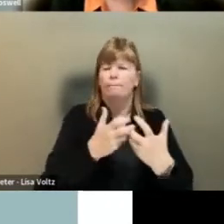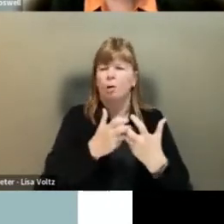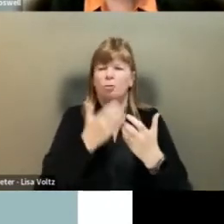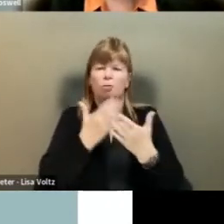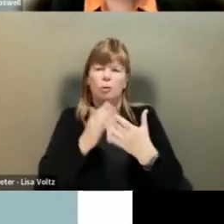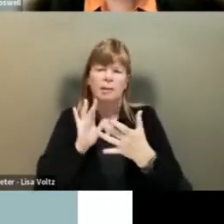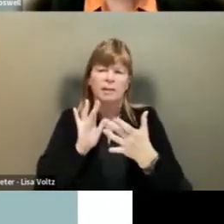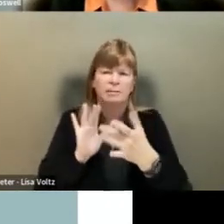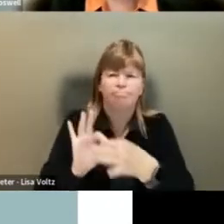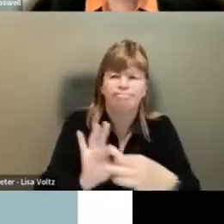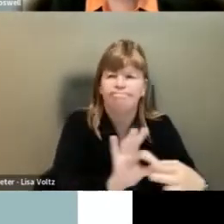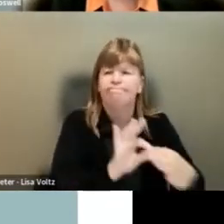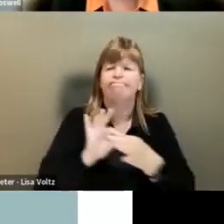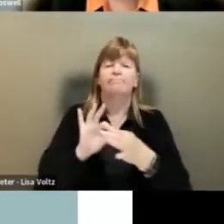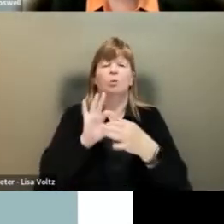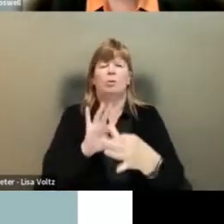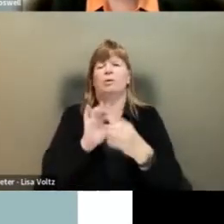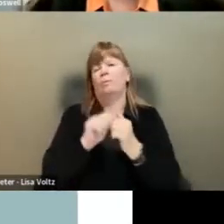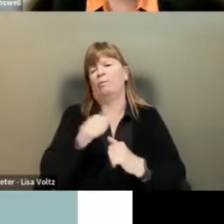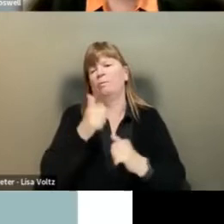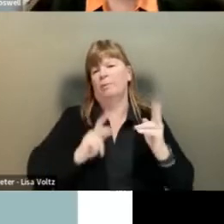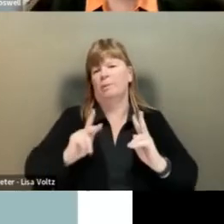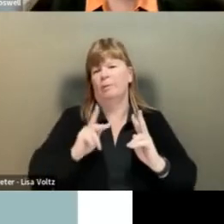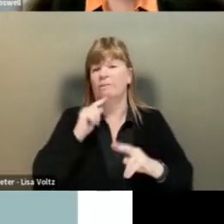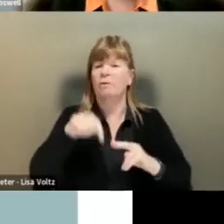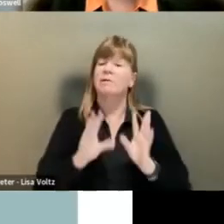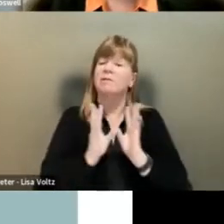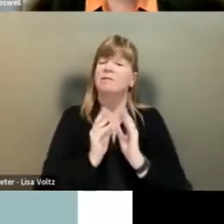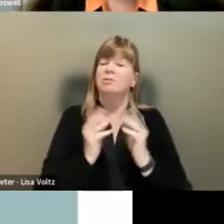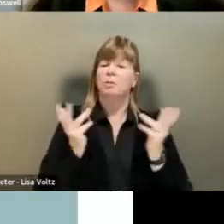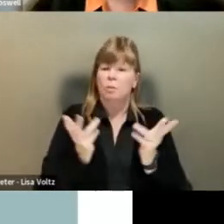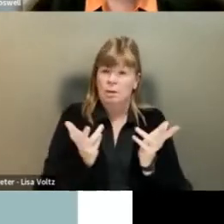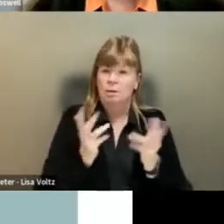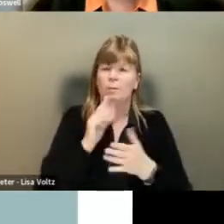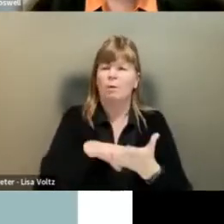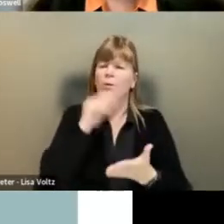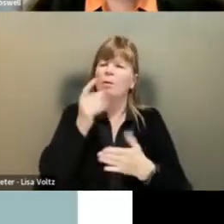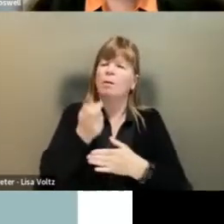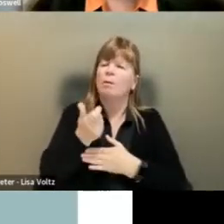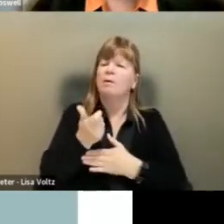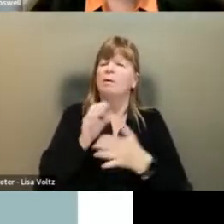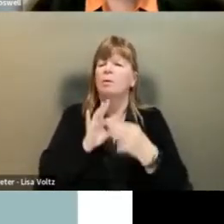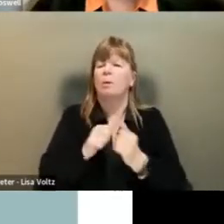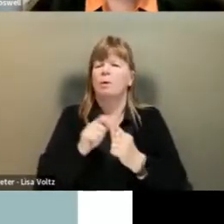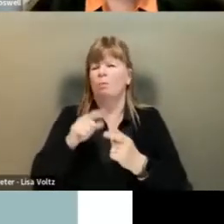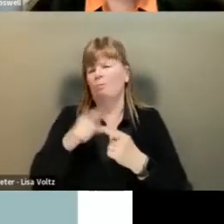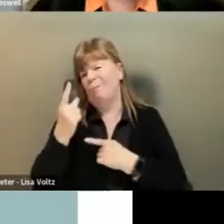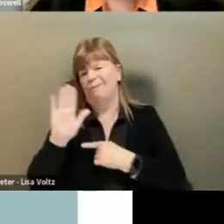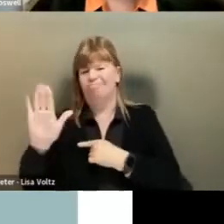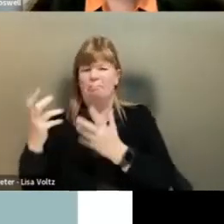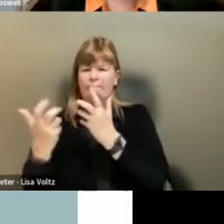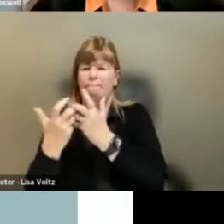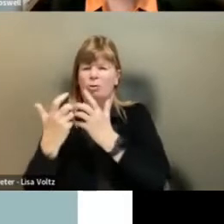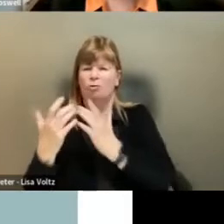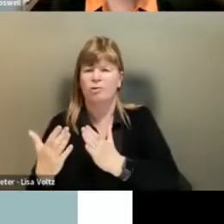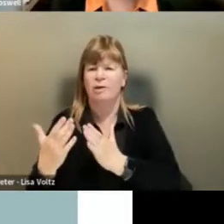with other people. For this session, we're going to learn a little bit about one of those partnerships and